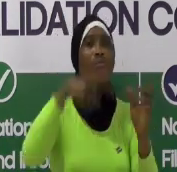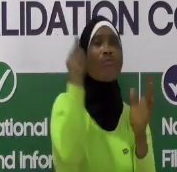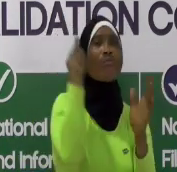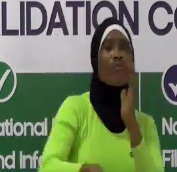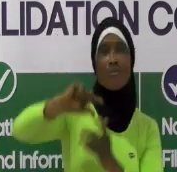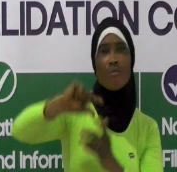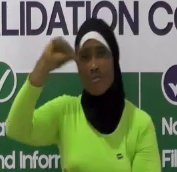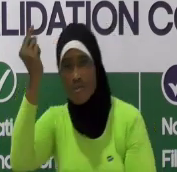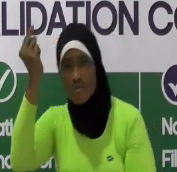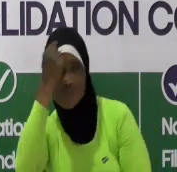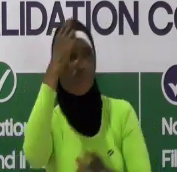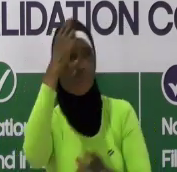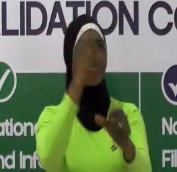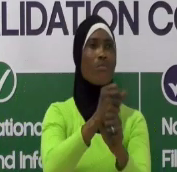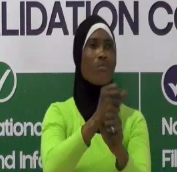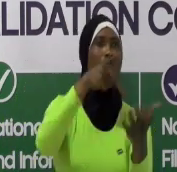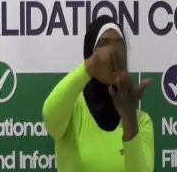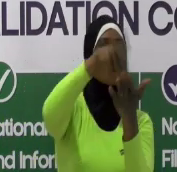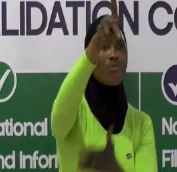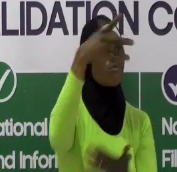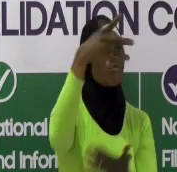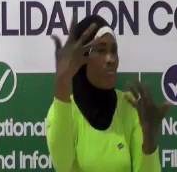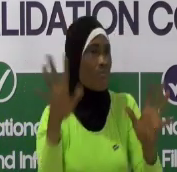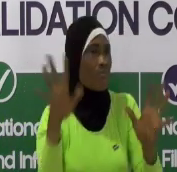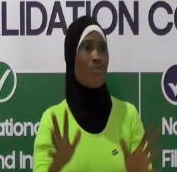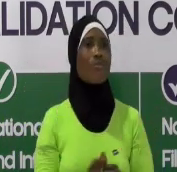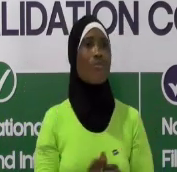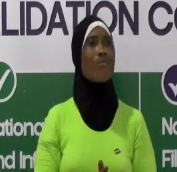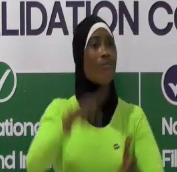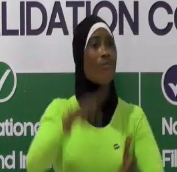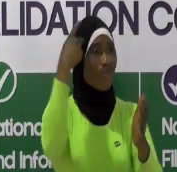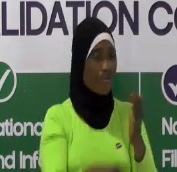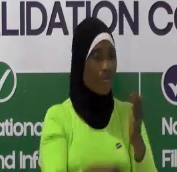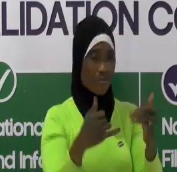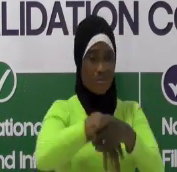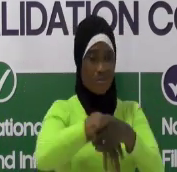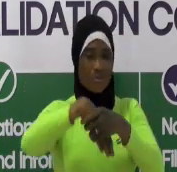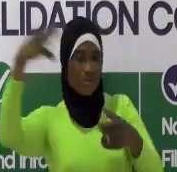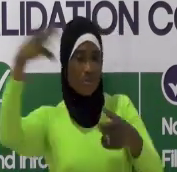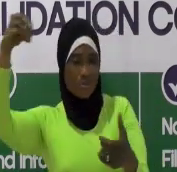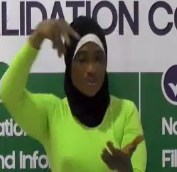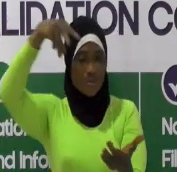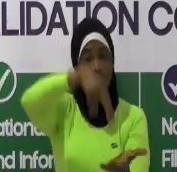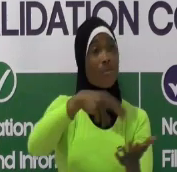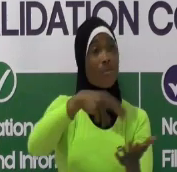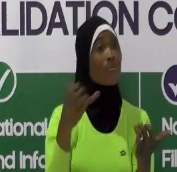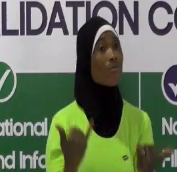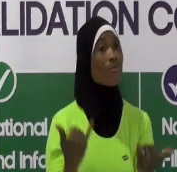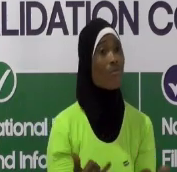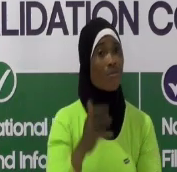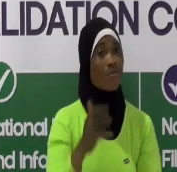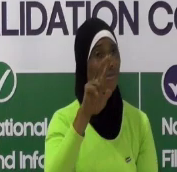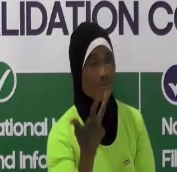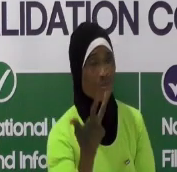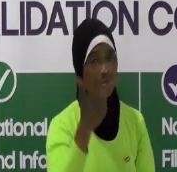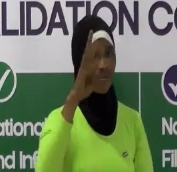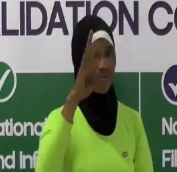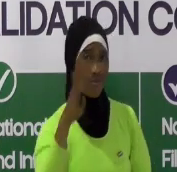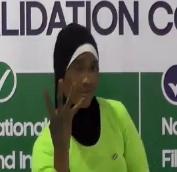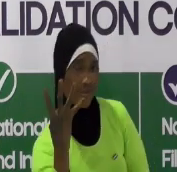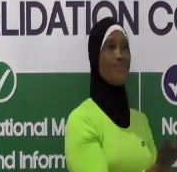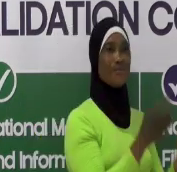owed them, we don't pay down it. Waiting outstanding now the third and the fourth